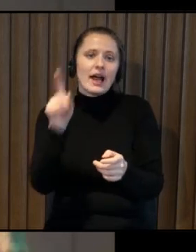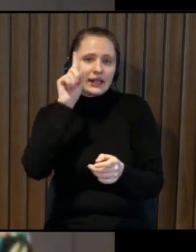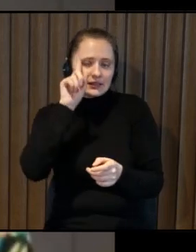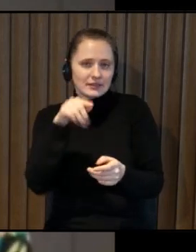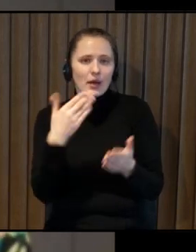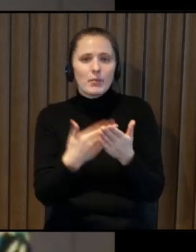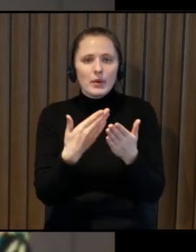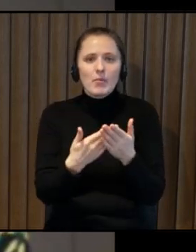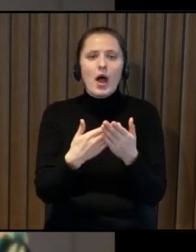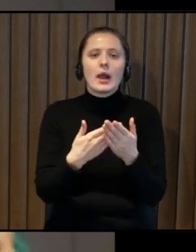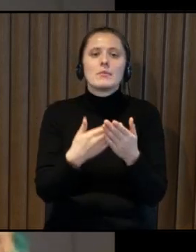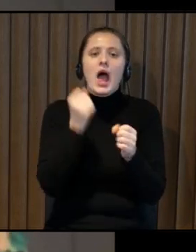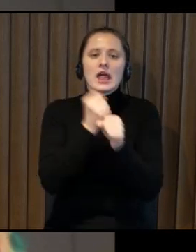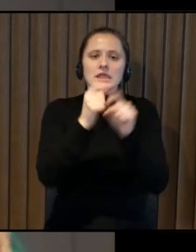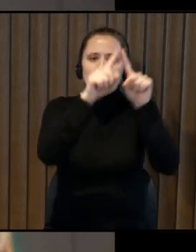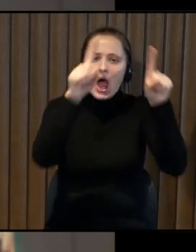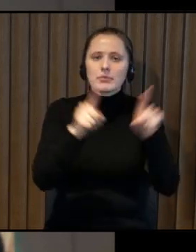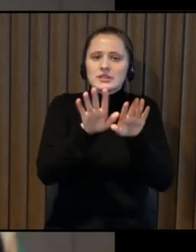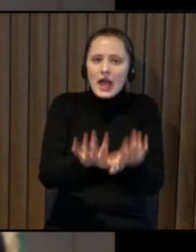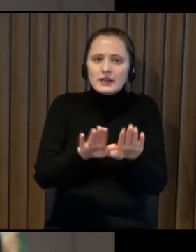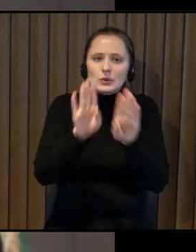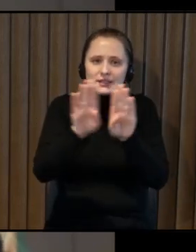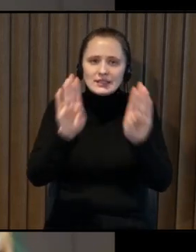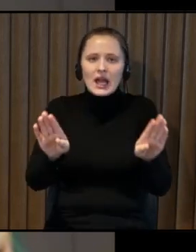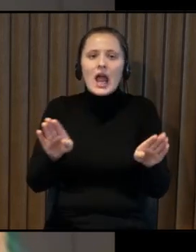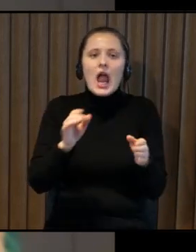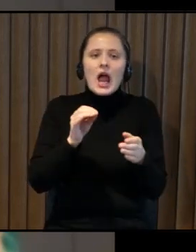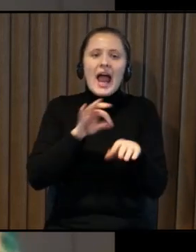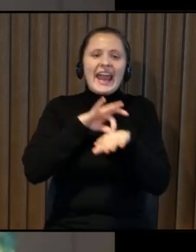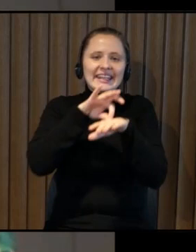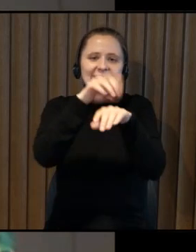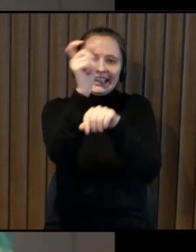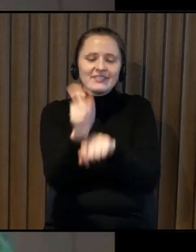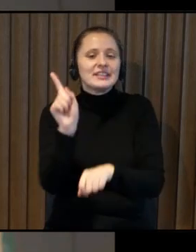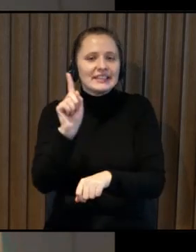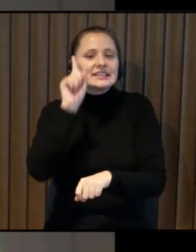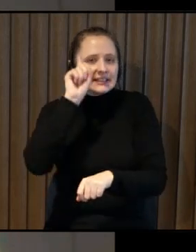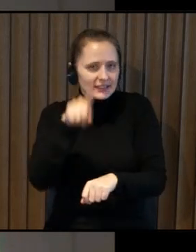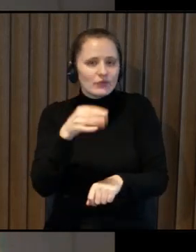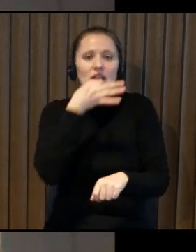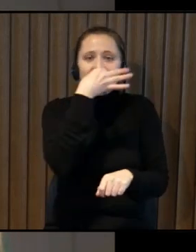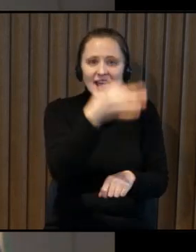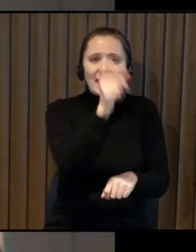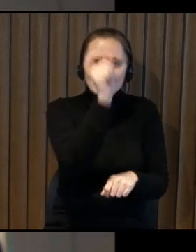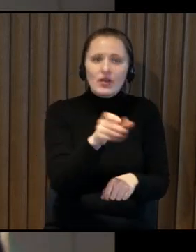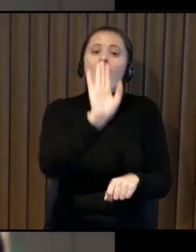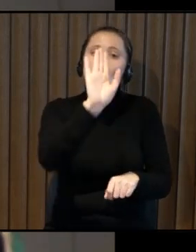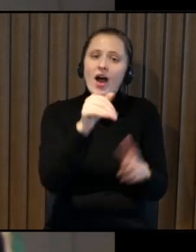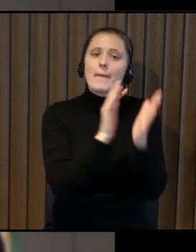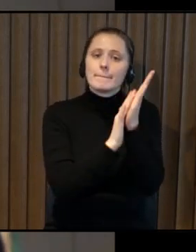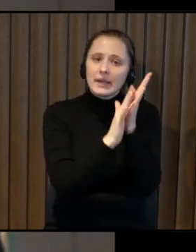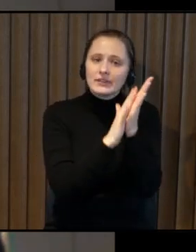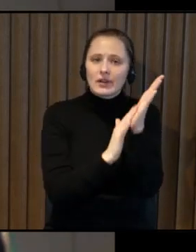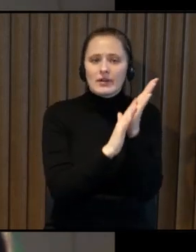them, and people know it. And if my works are in some kind of exhibition, the guides know it, and they